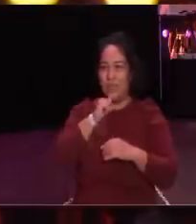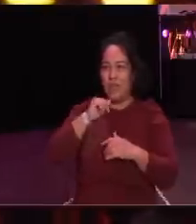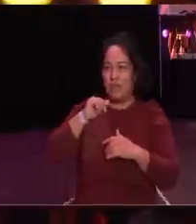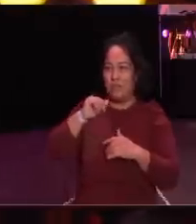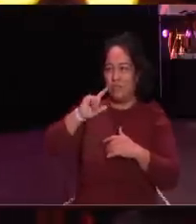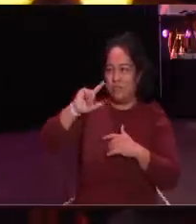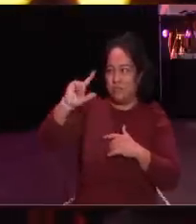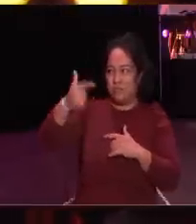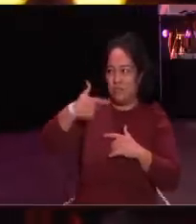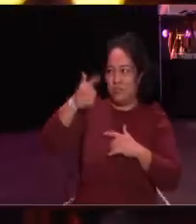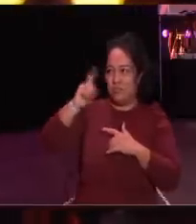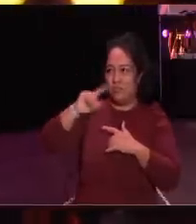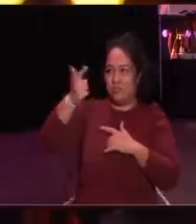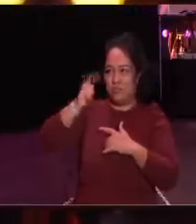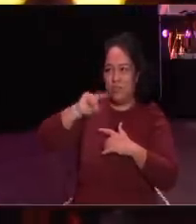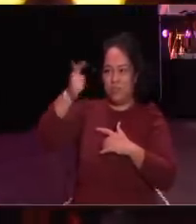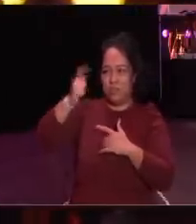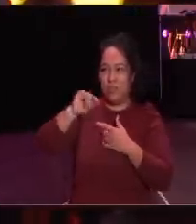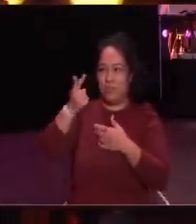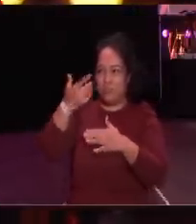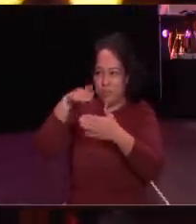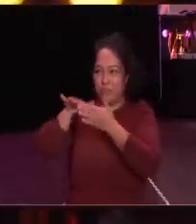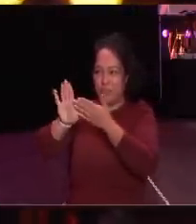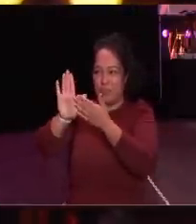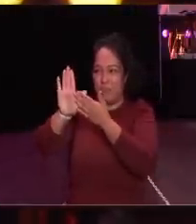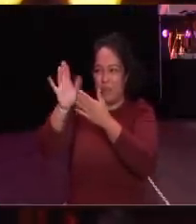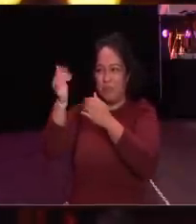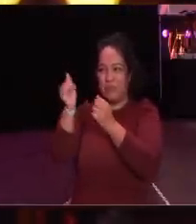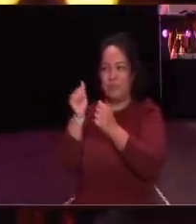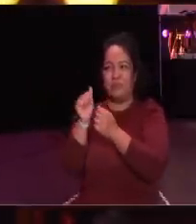presencia del Creador and del universo, enter to the presence of the Creator y tu